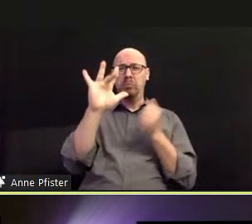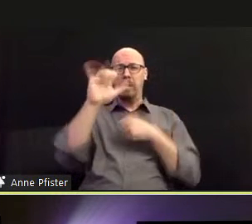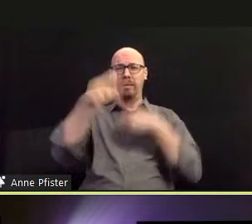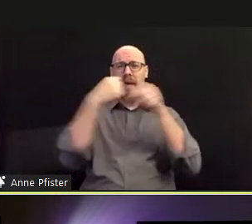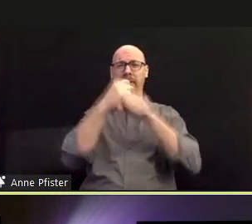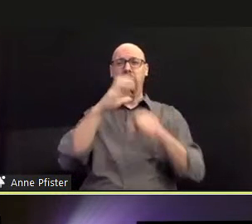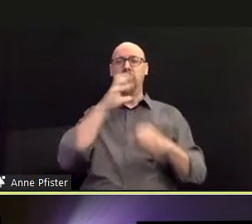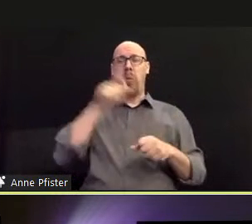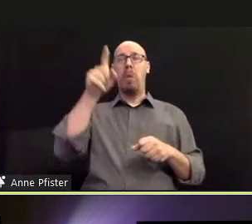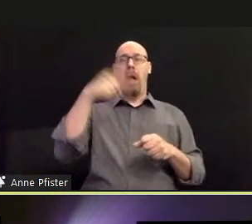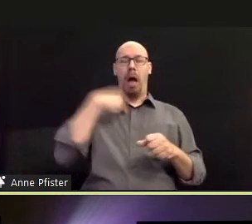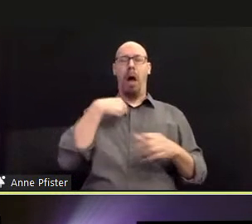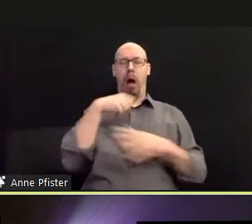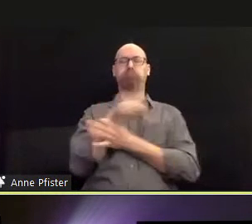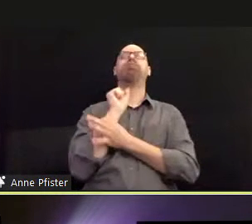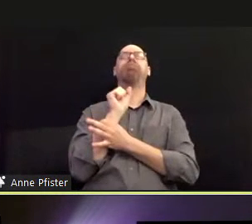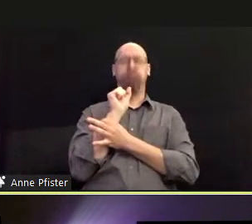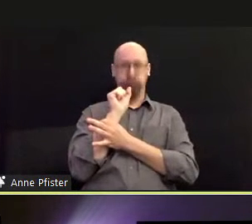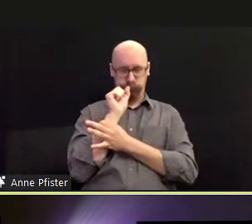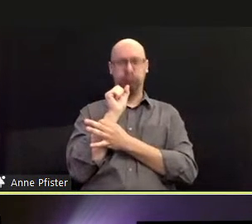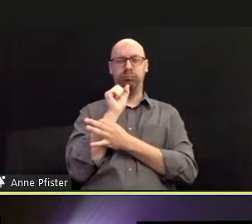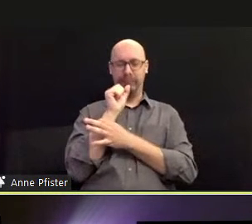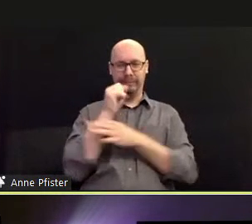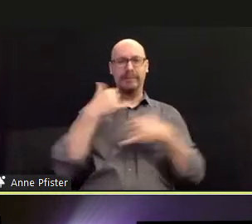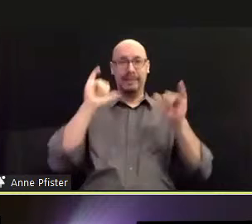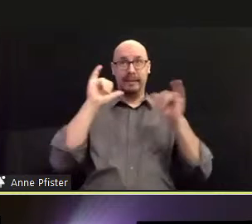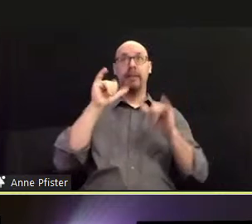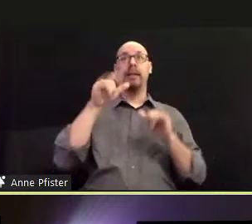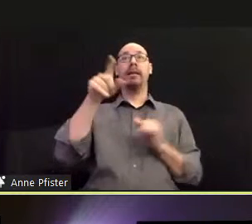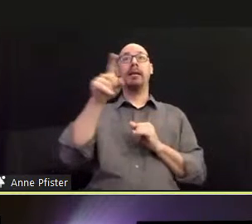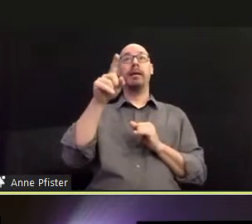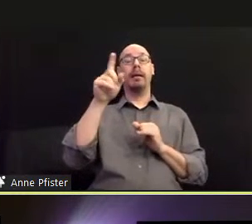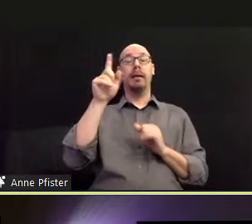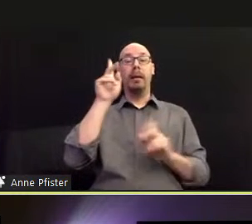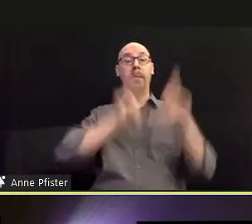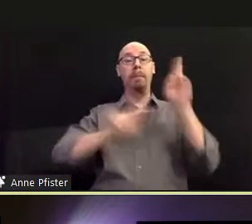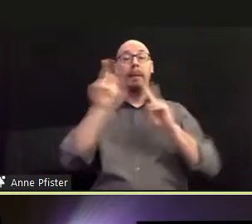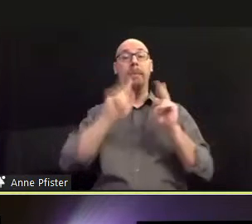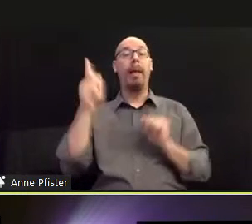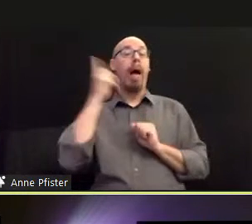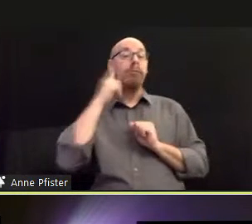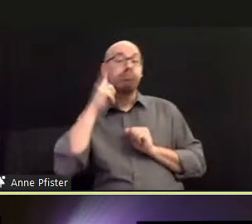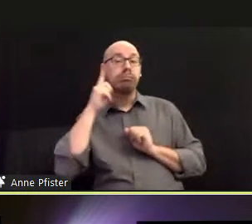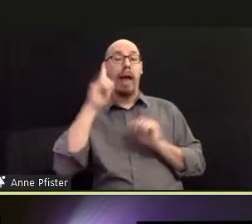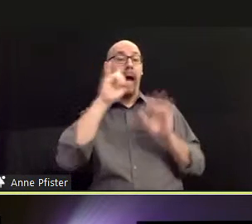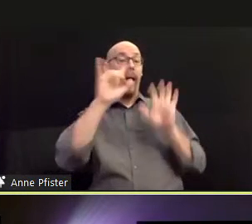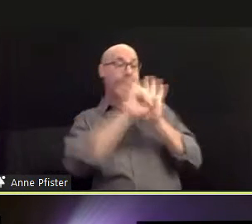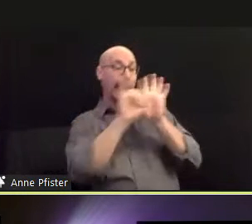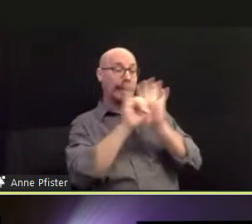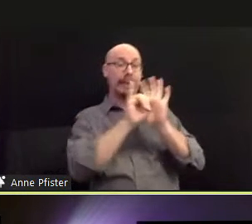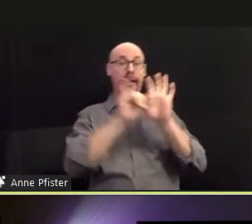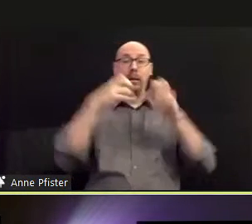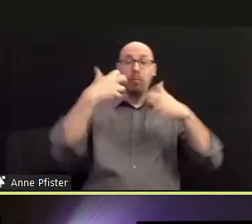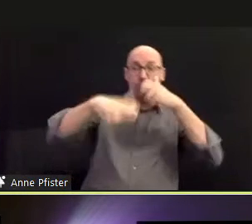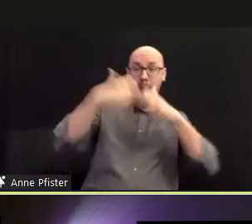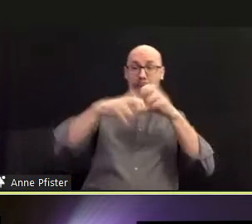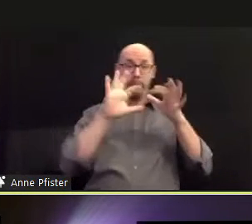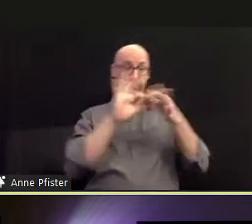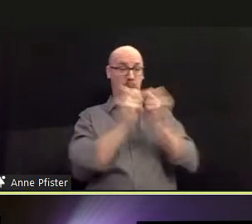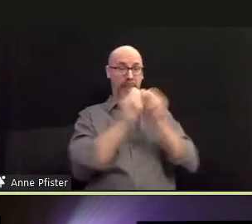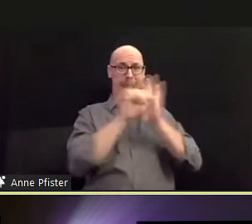as ever. It says, "One hears today of identity and its problems more often than ever before in modern